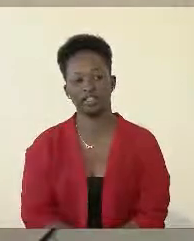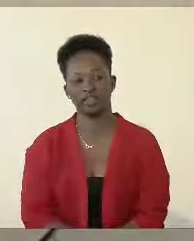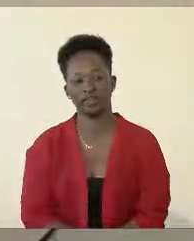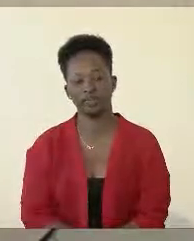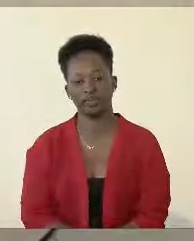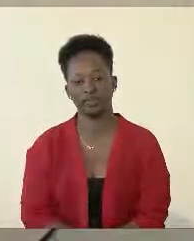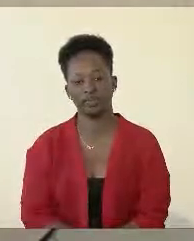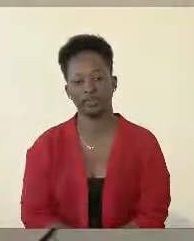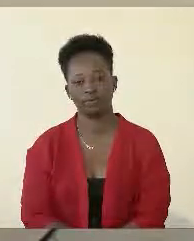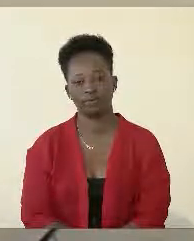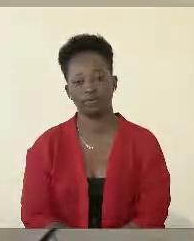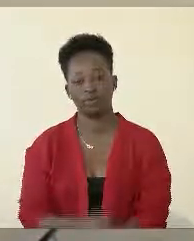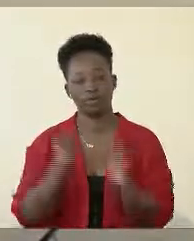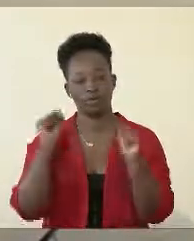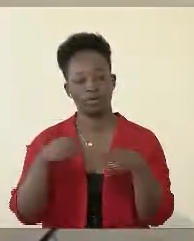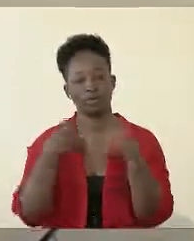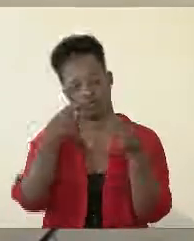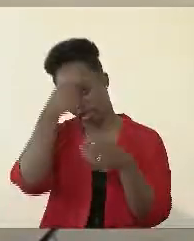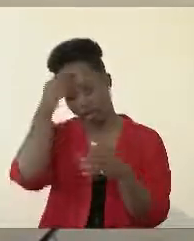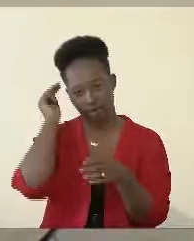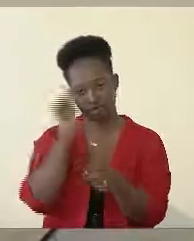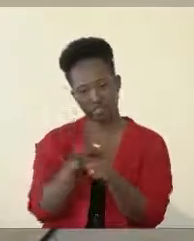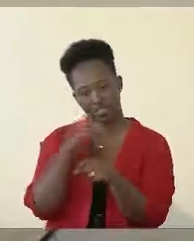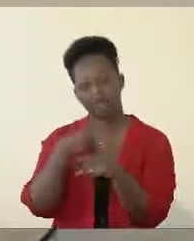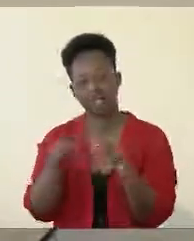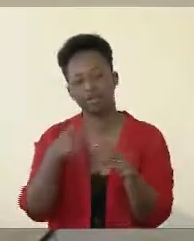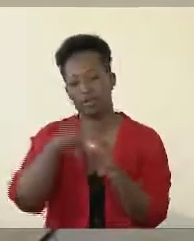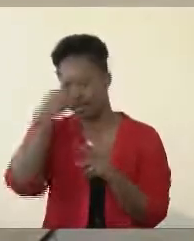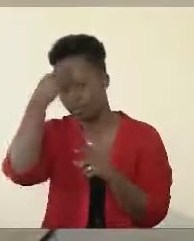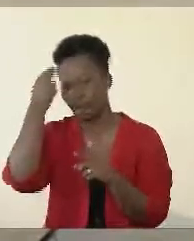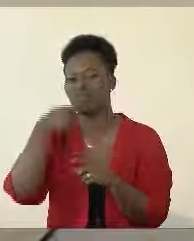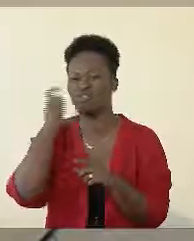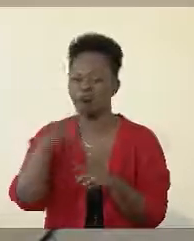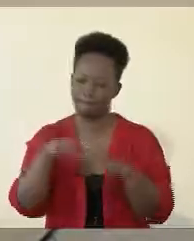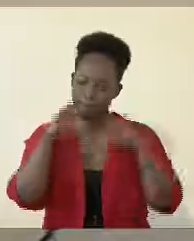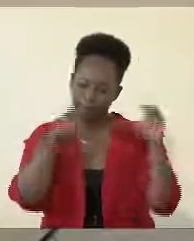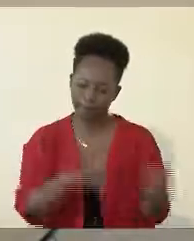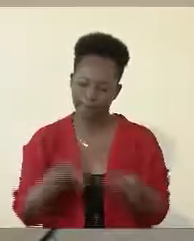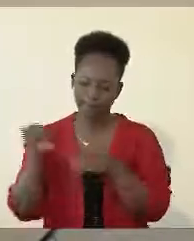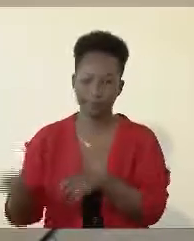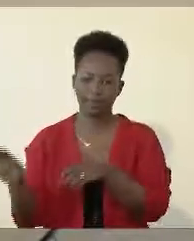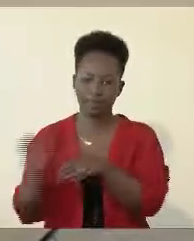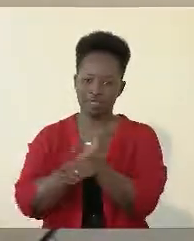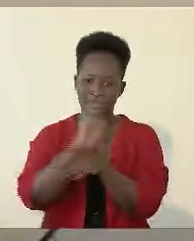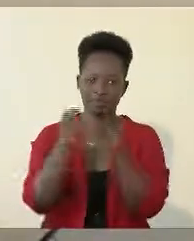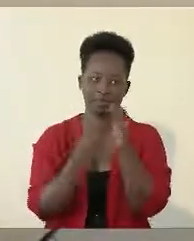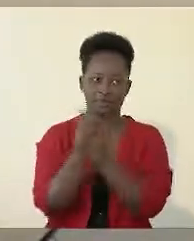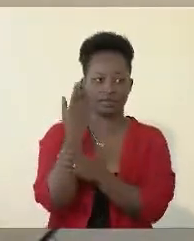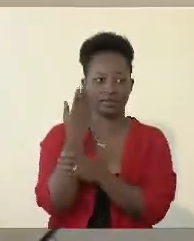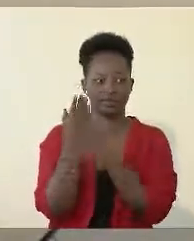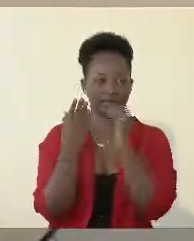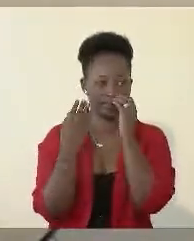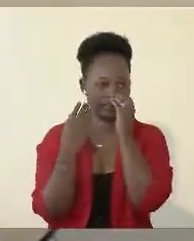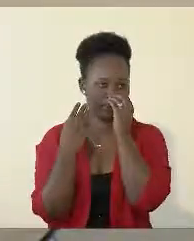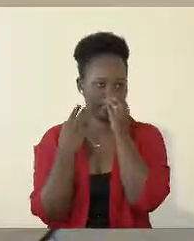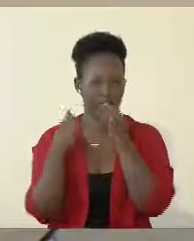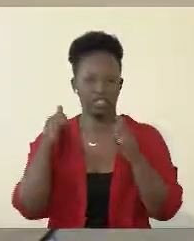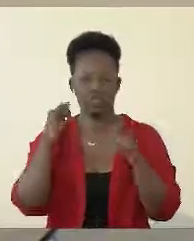more points, more reasons as to why you would struggle to grow your business. To enjoy what you call economies of